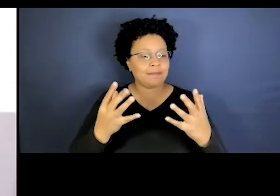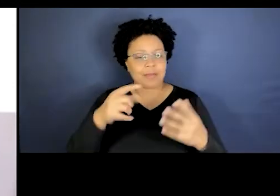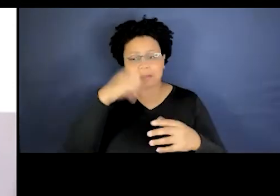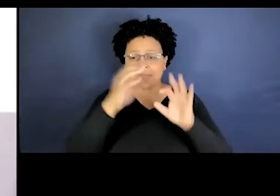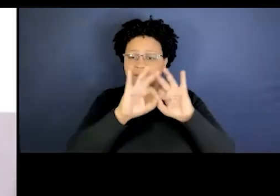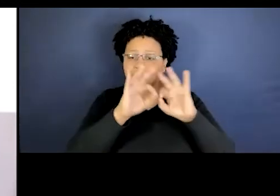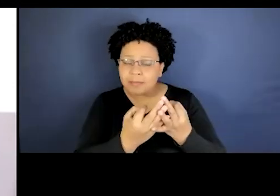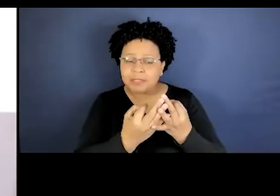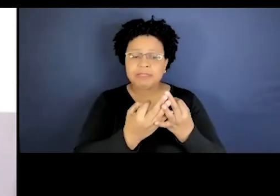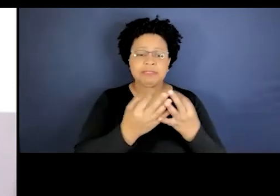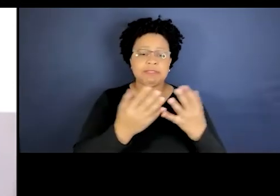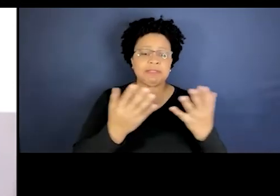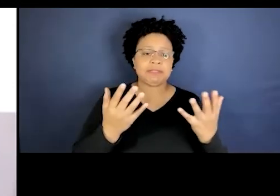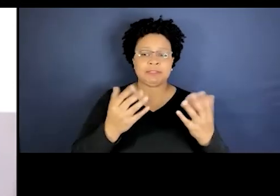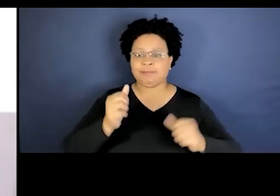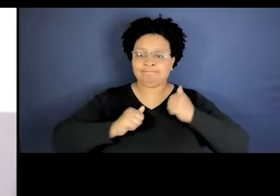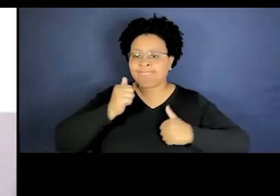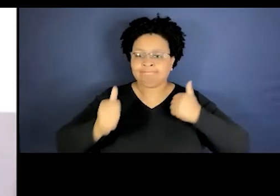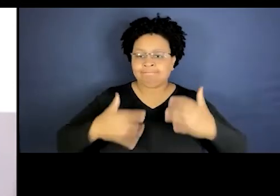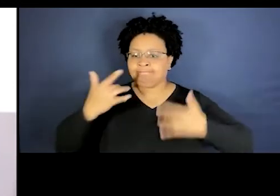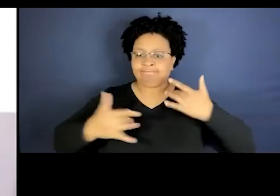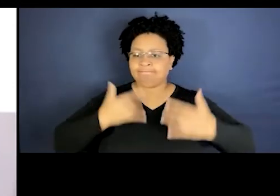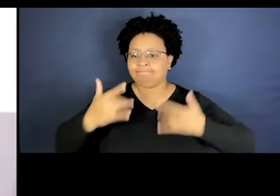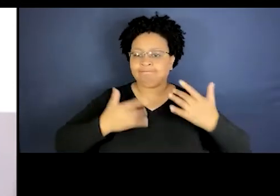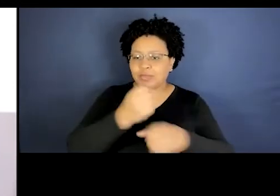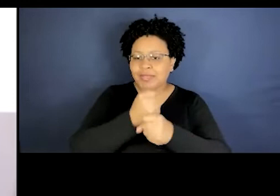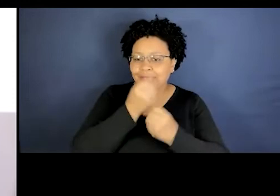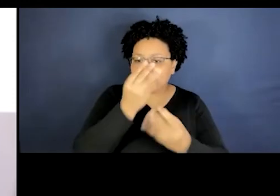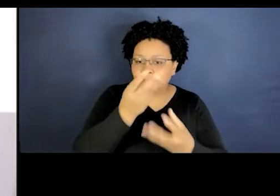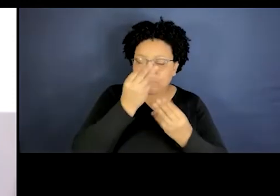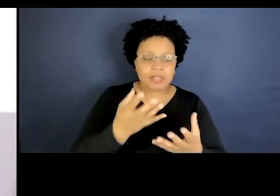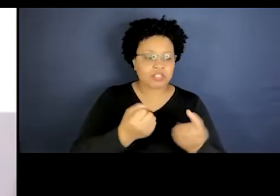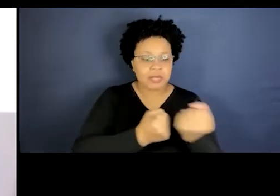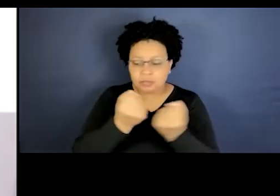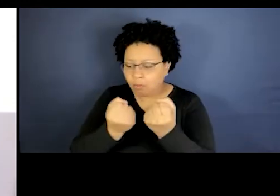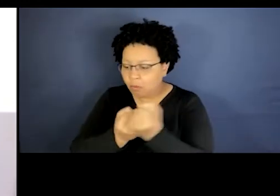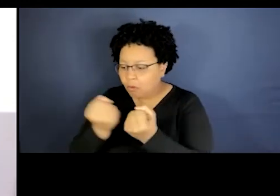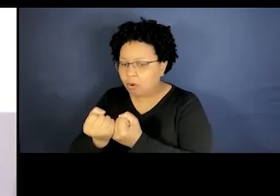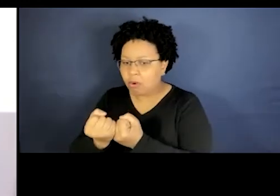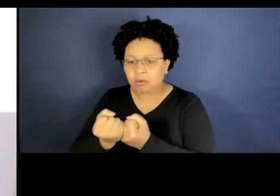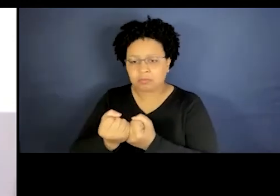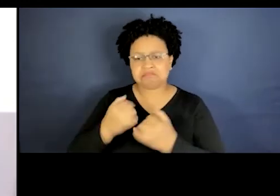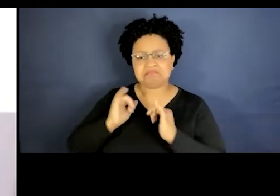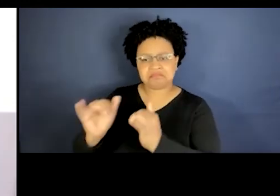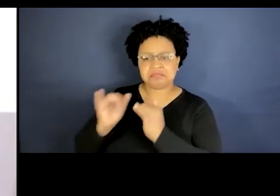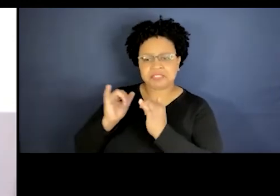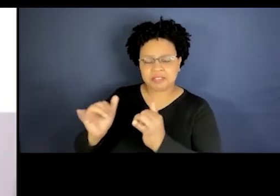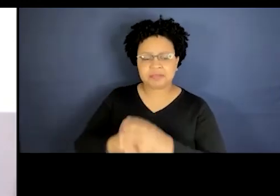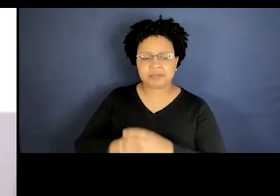are eager to get information and support from each other, including myself, but a lot of times we're